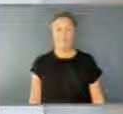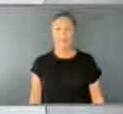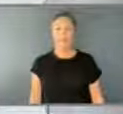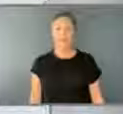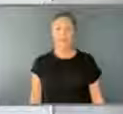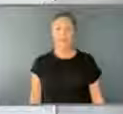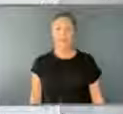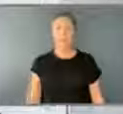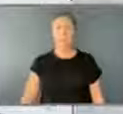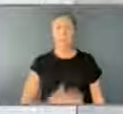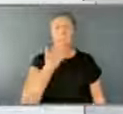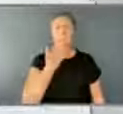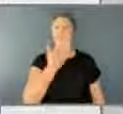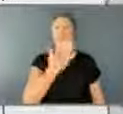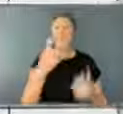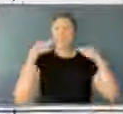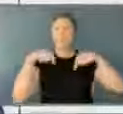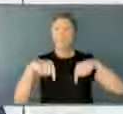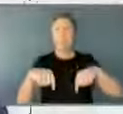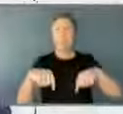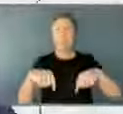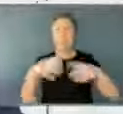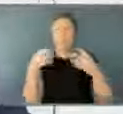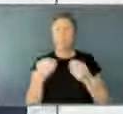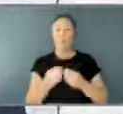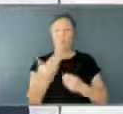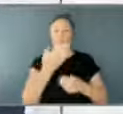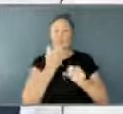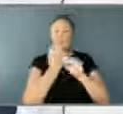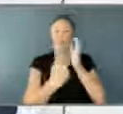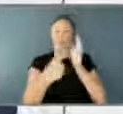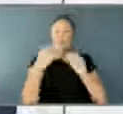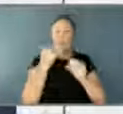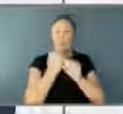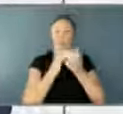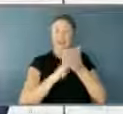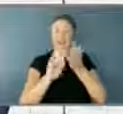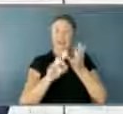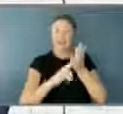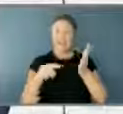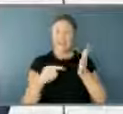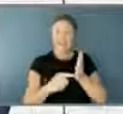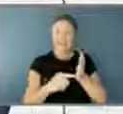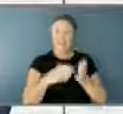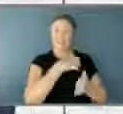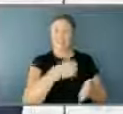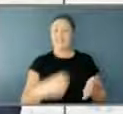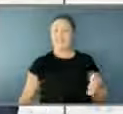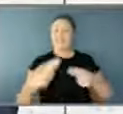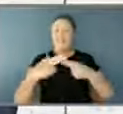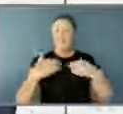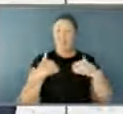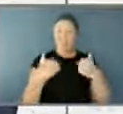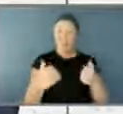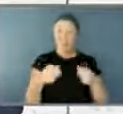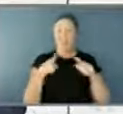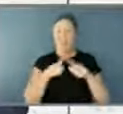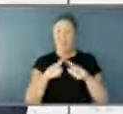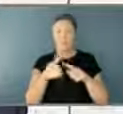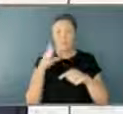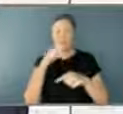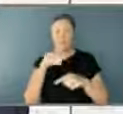Thank you for joining us. I'm joined by the Minister for Health, Greg Hunt, and Aged Care, and the Secretary for the Department of Health. We'll